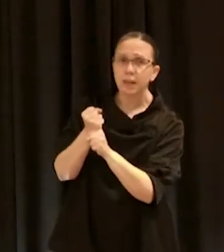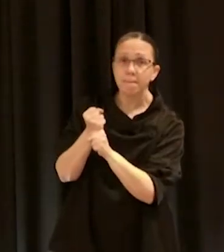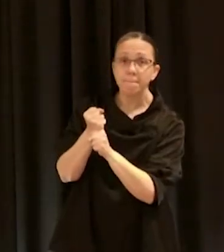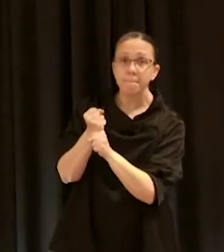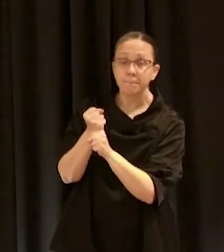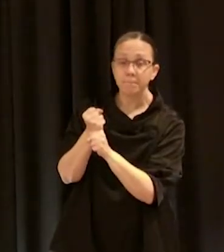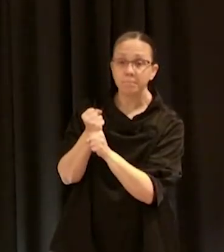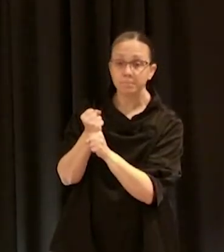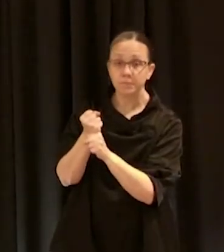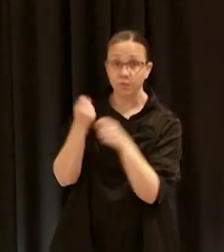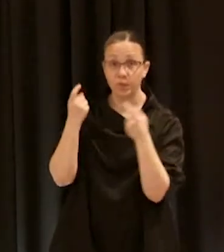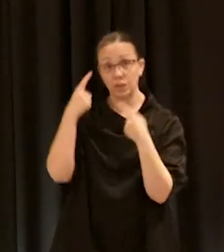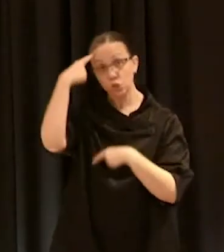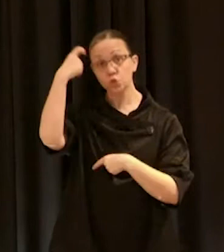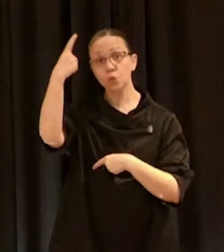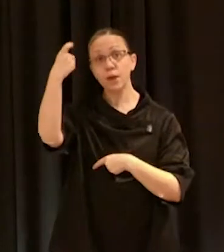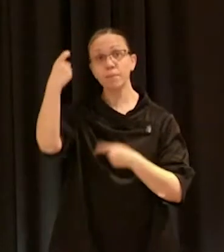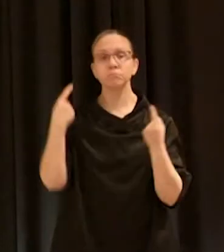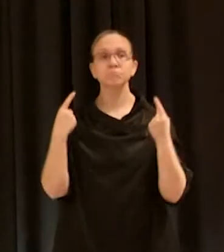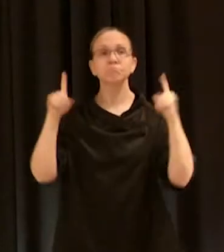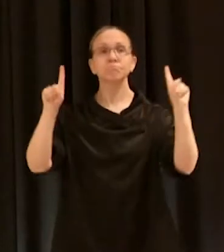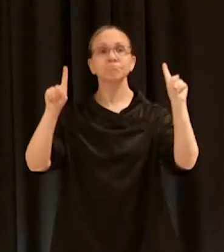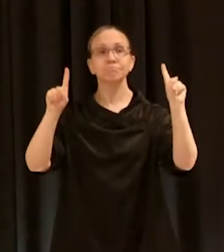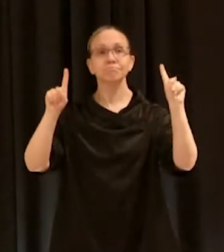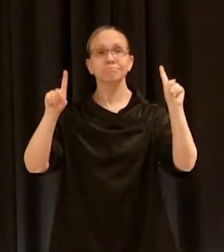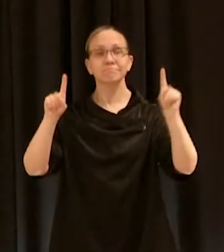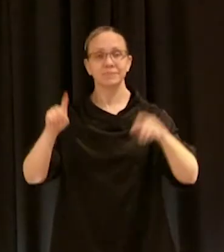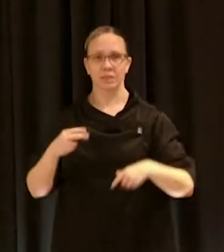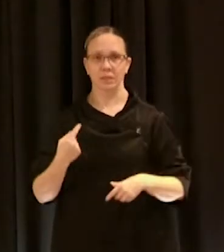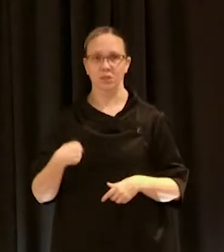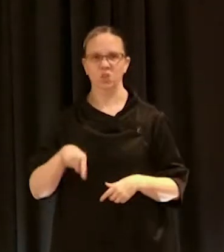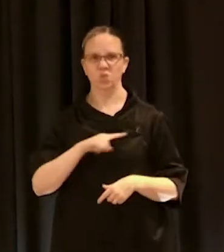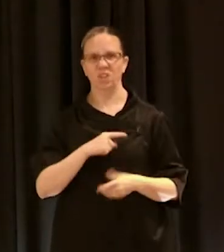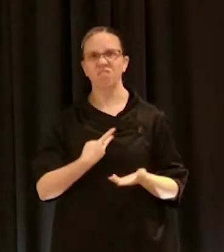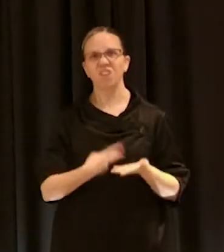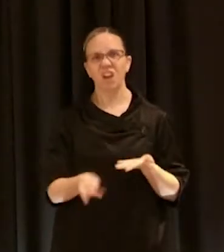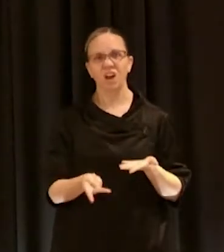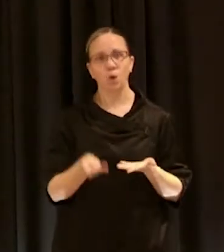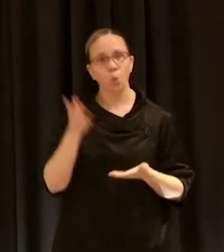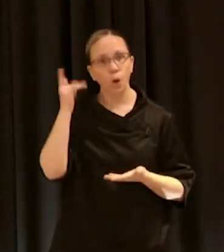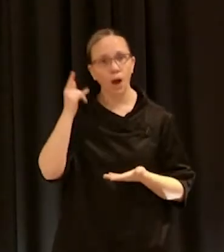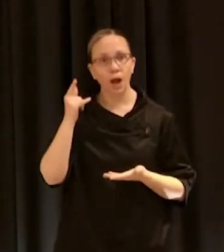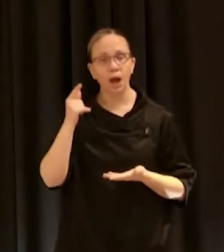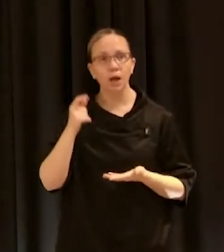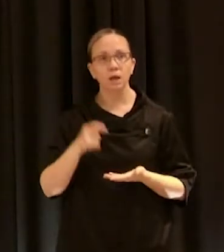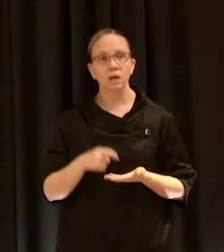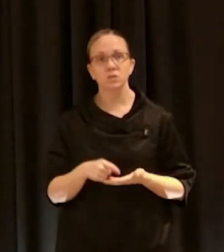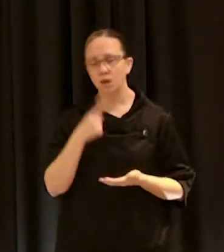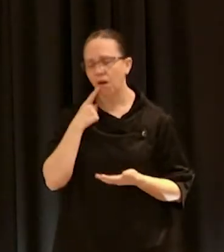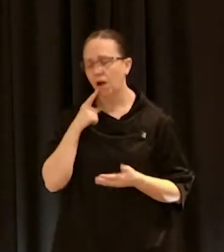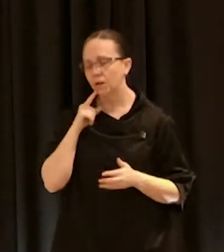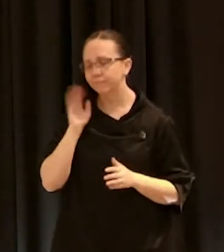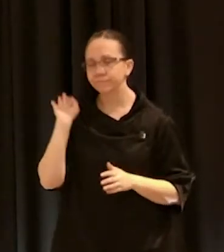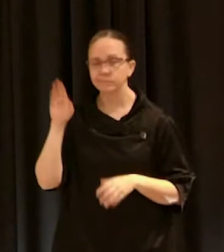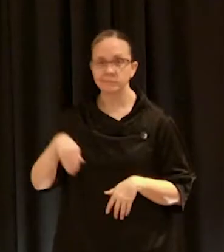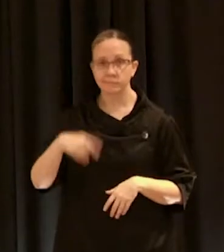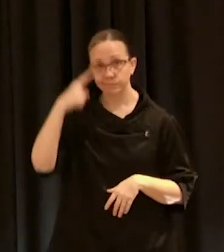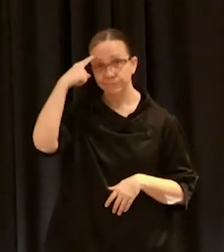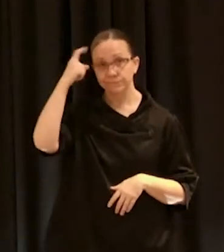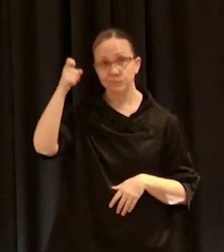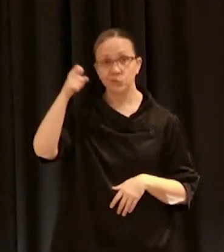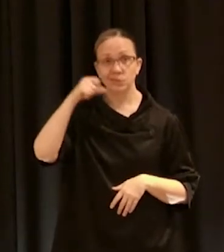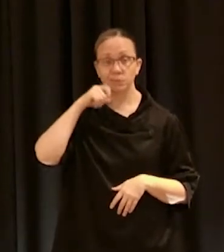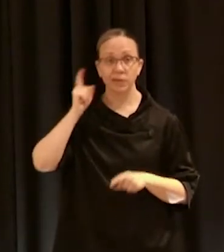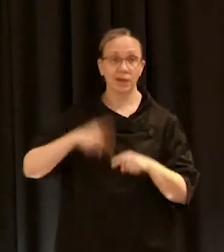that dream come to pass. And this is where many of us fail, because we either write the dream off or we try